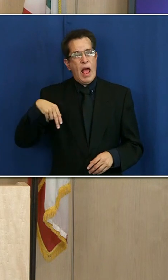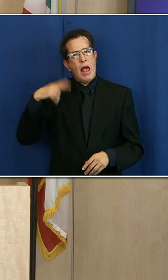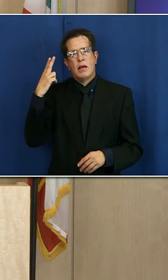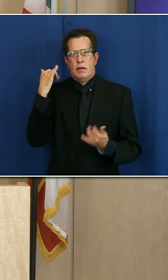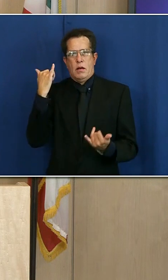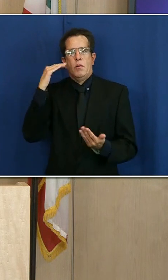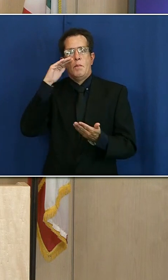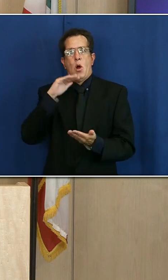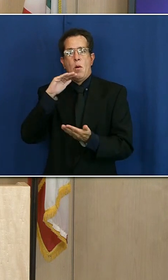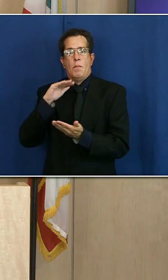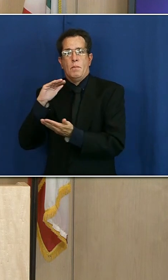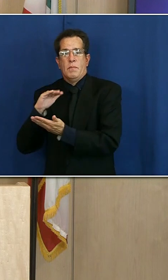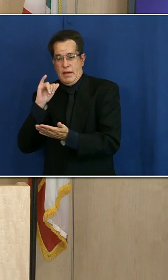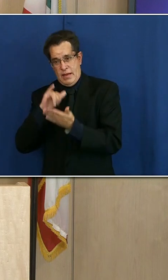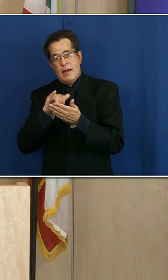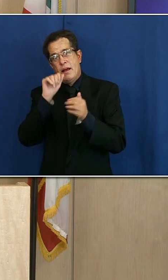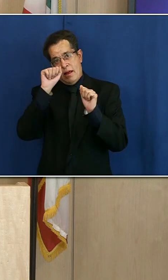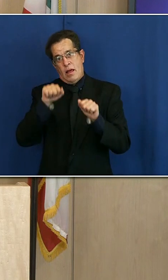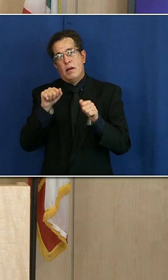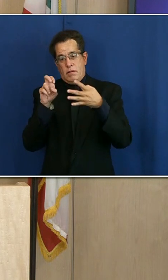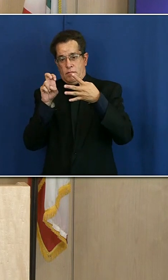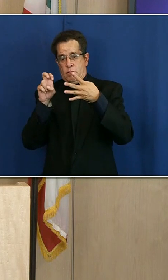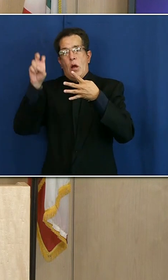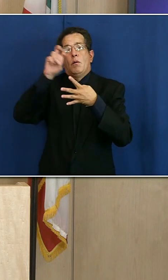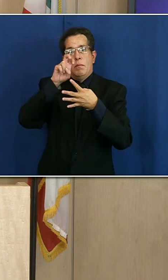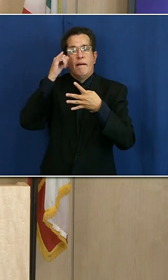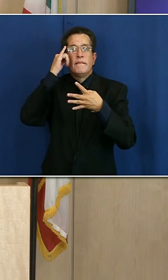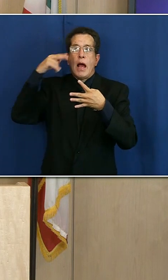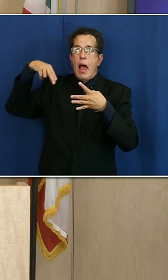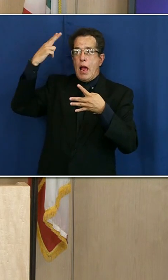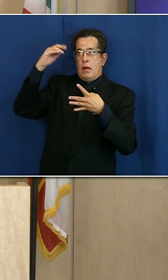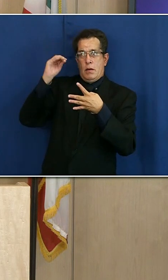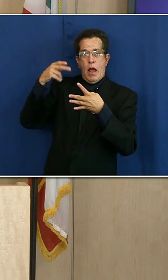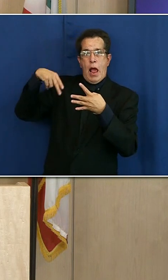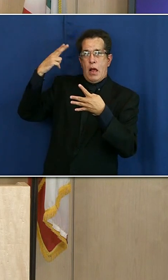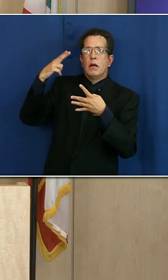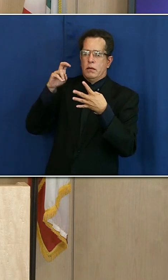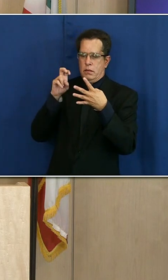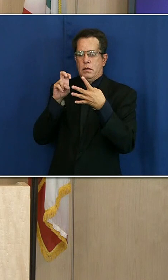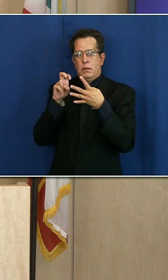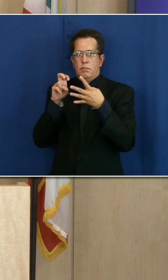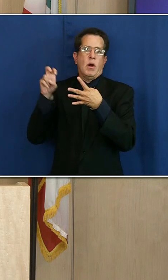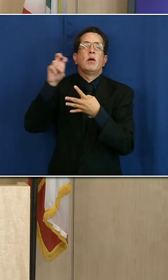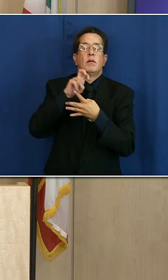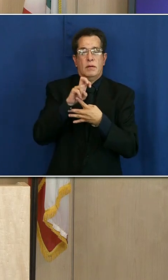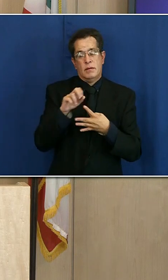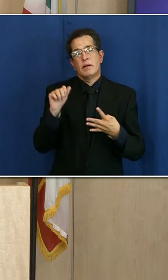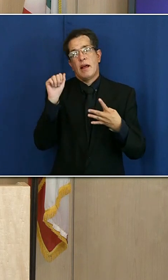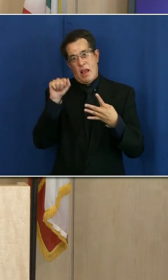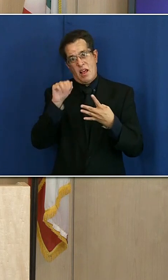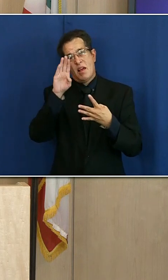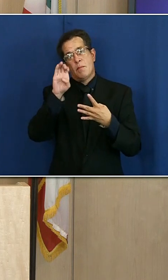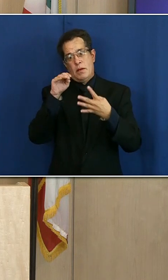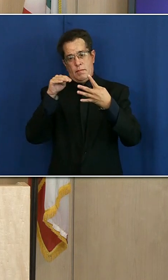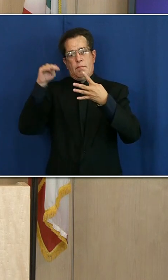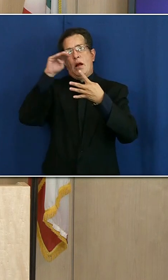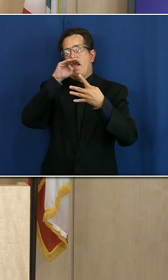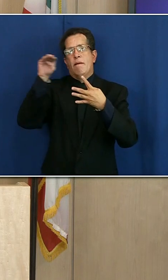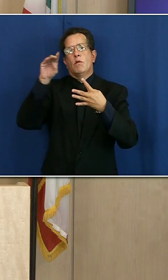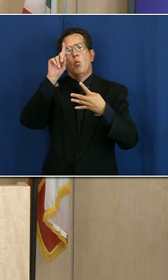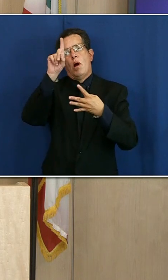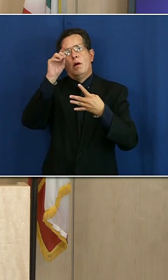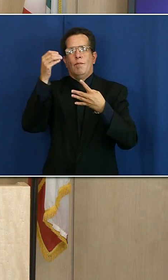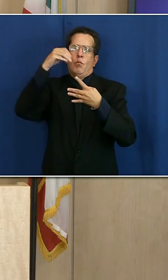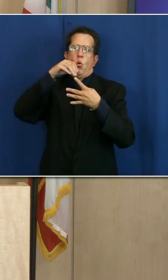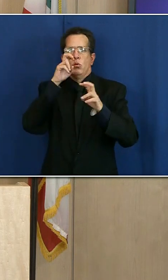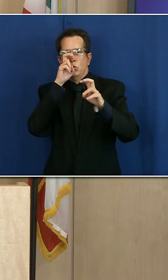what could tip us back over into being in the purple, not back, but that could put us in Tier 1, which is the